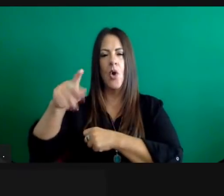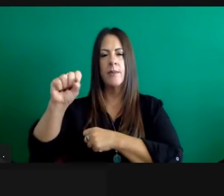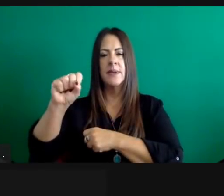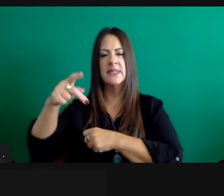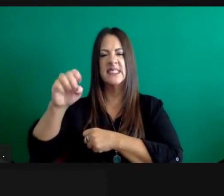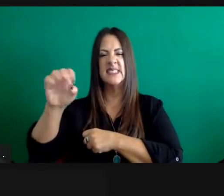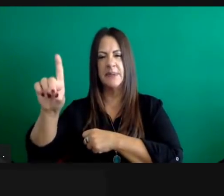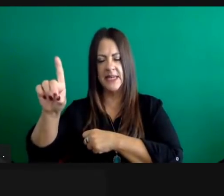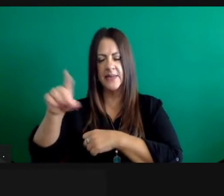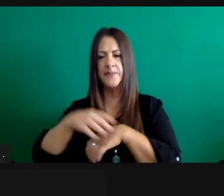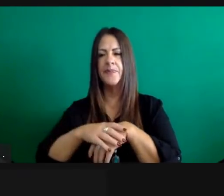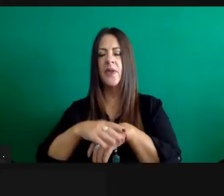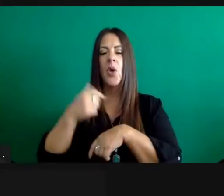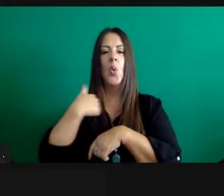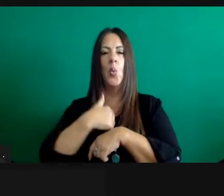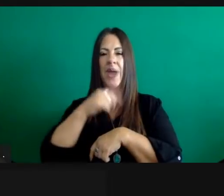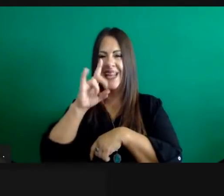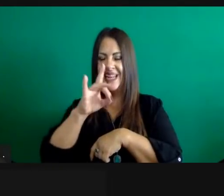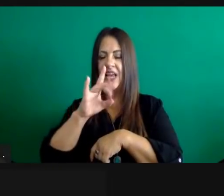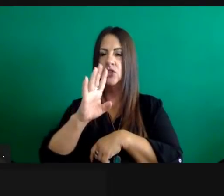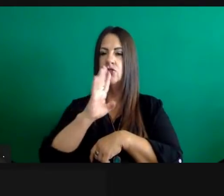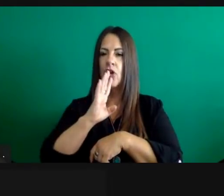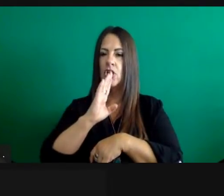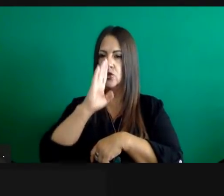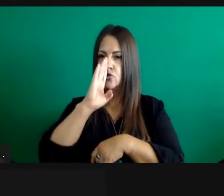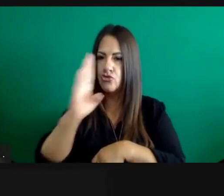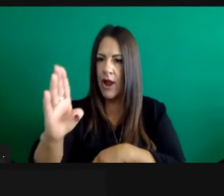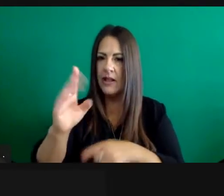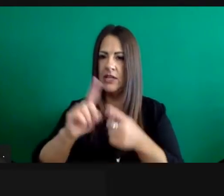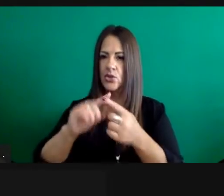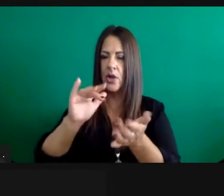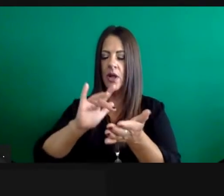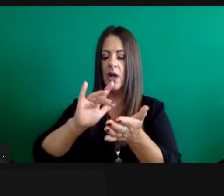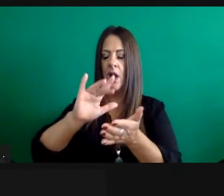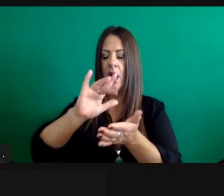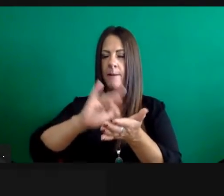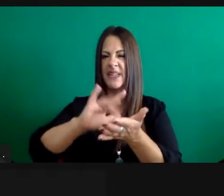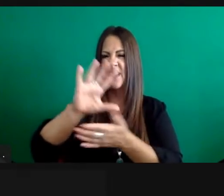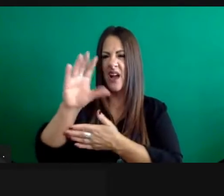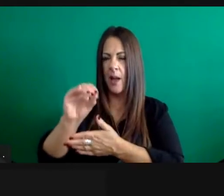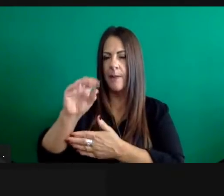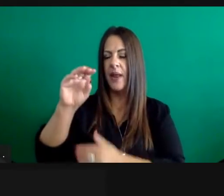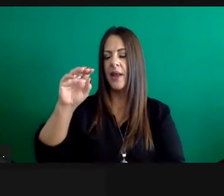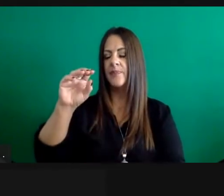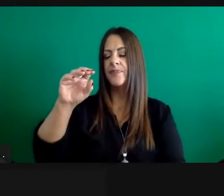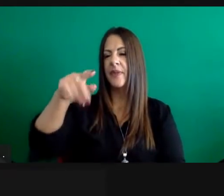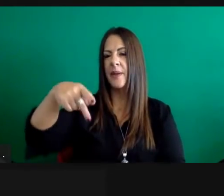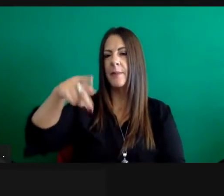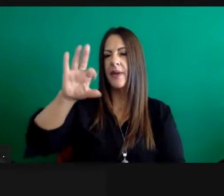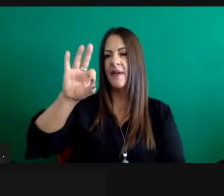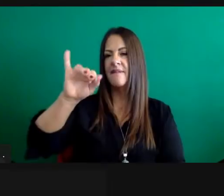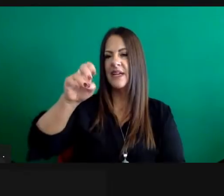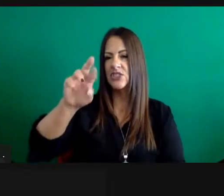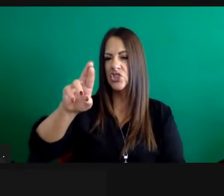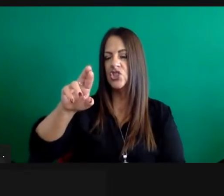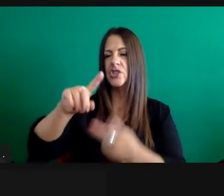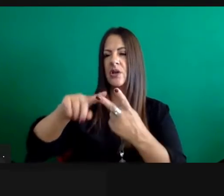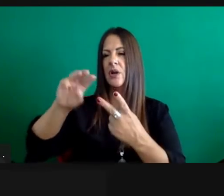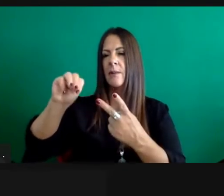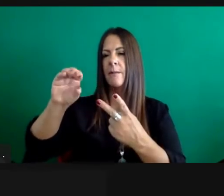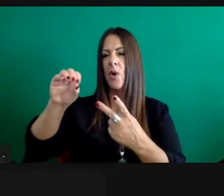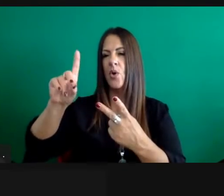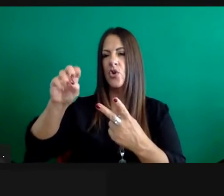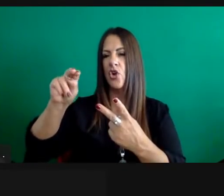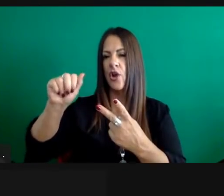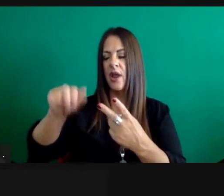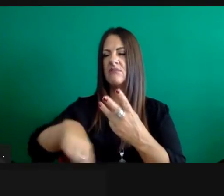which is the entity in the middle that is distributing the Moderna, later the AstraZeneca, and other vaccines